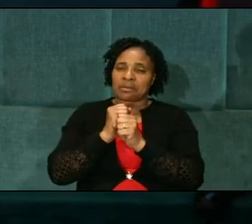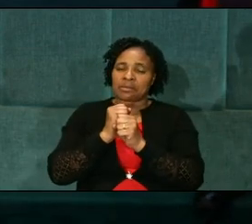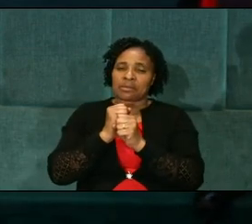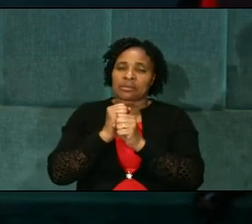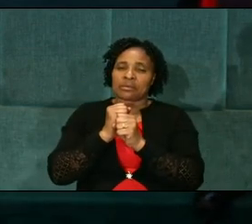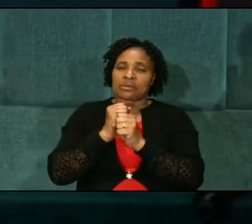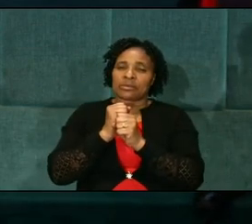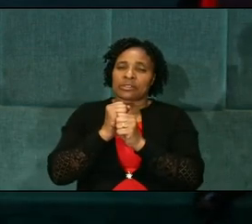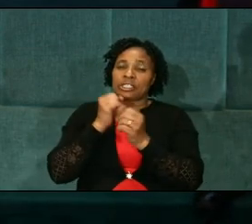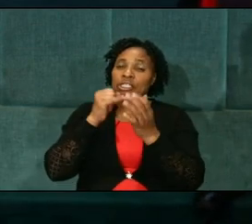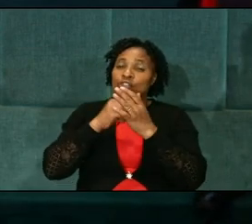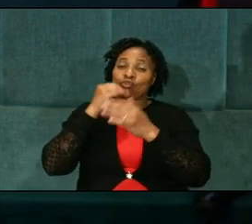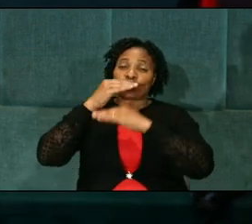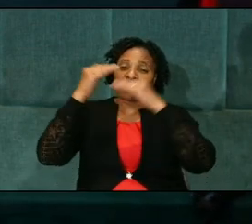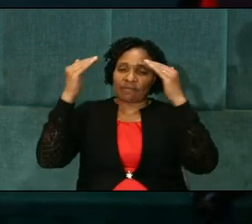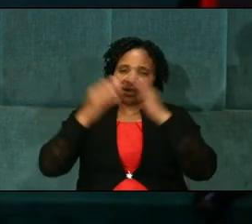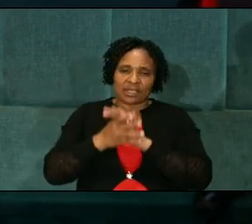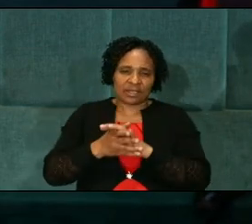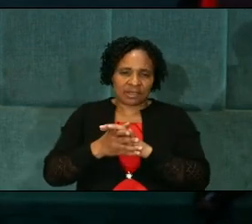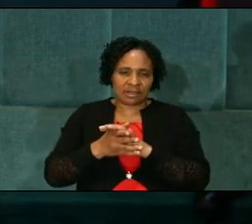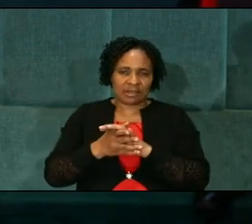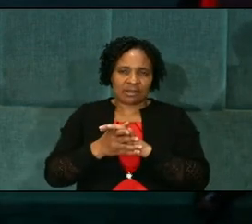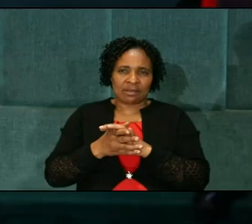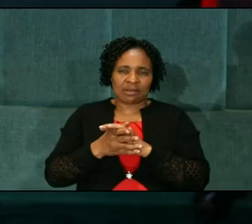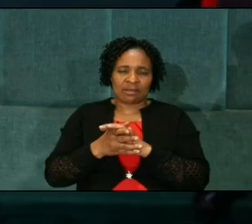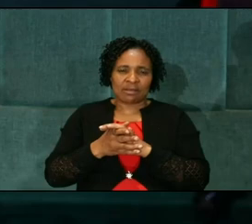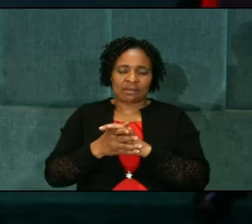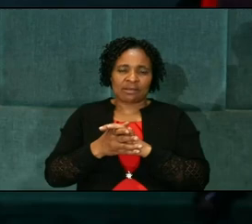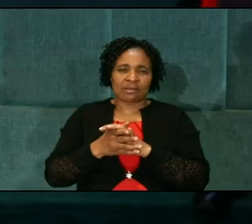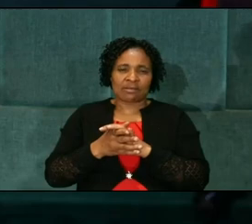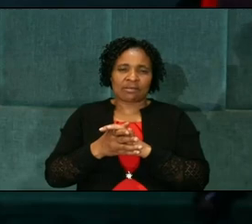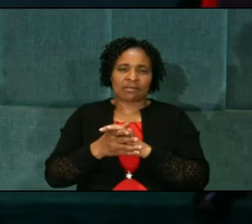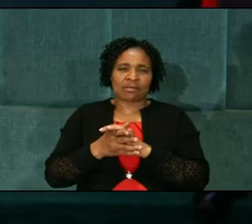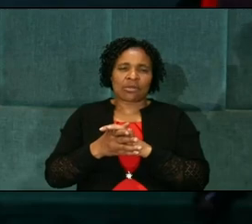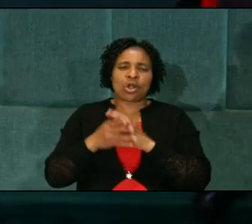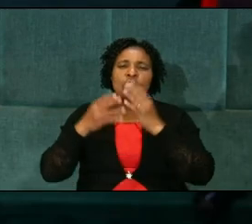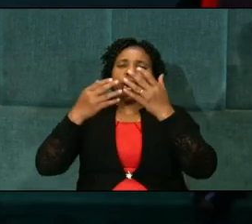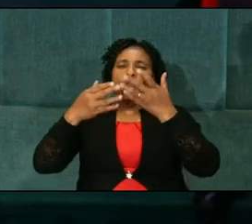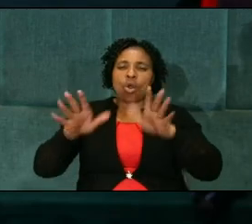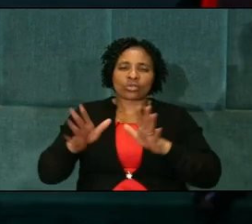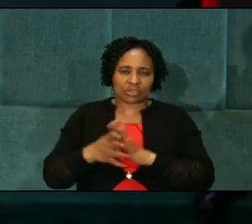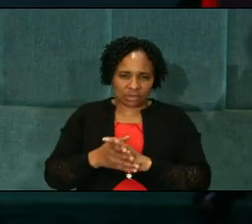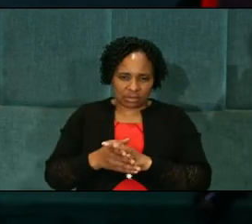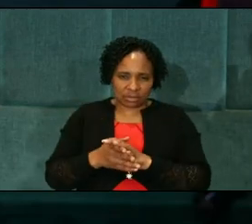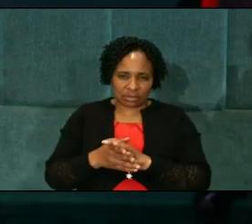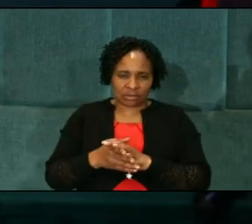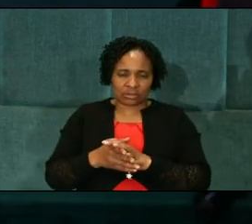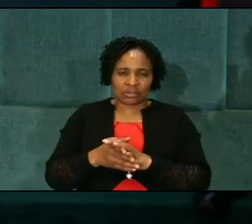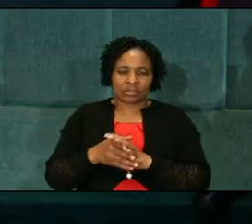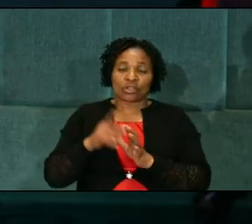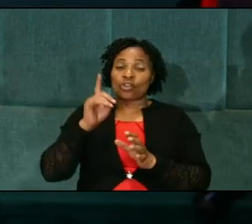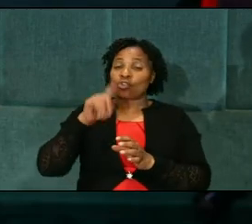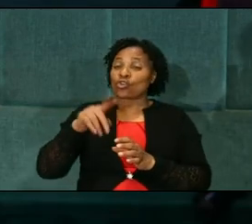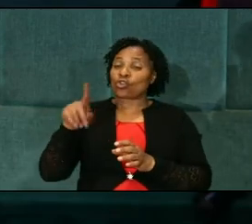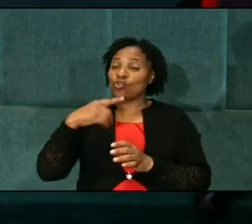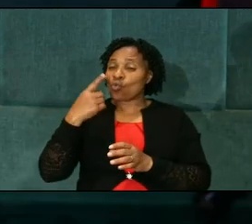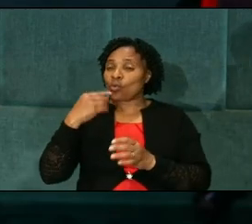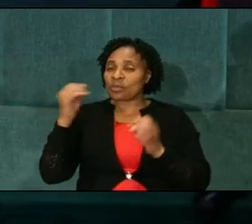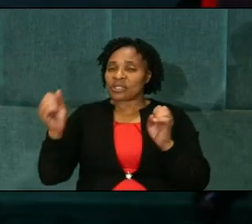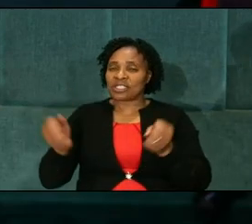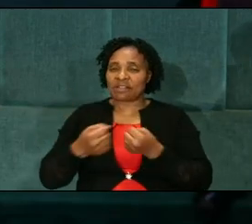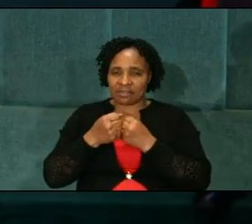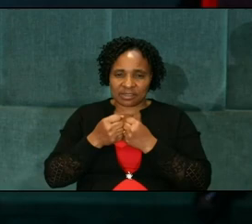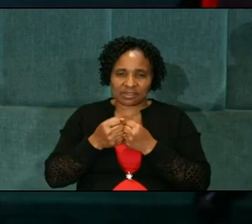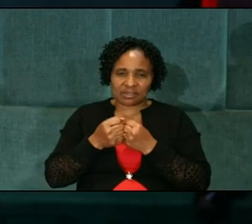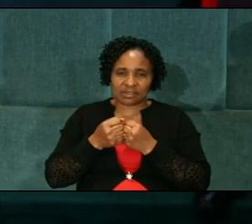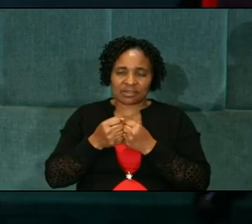A lot. Many, many, many, many more will be lost than those will be saved. Oh, we saw